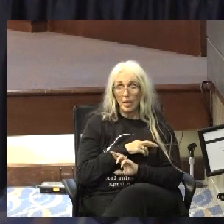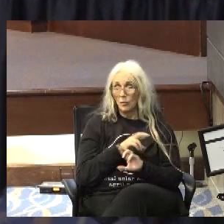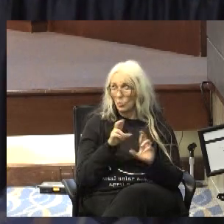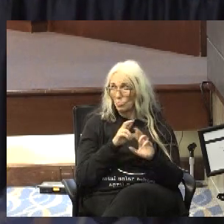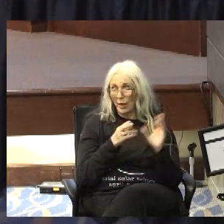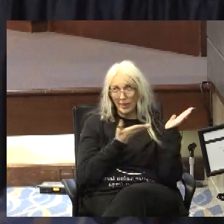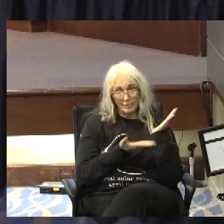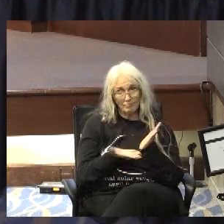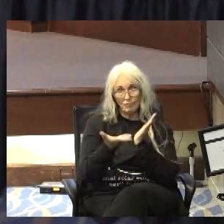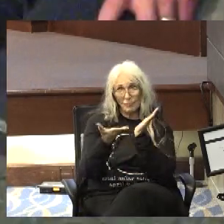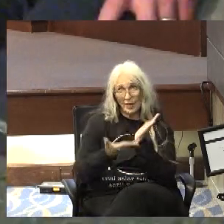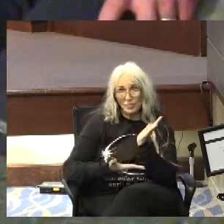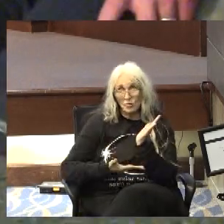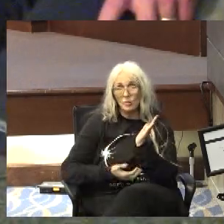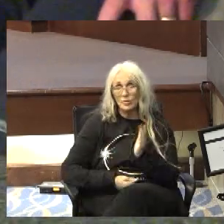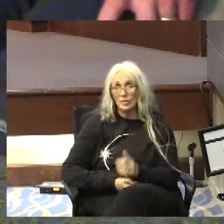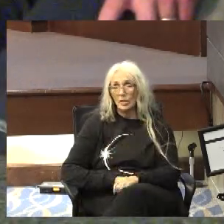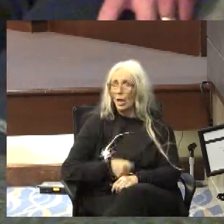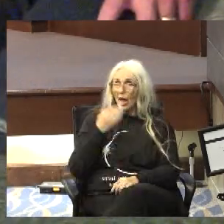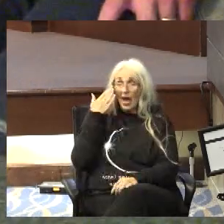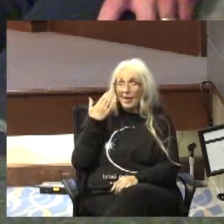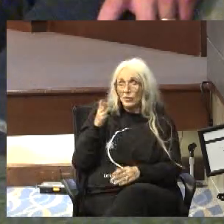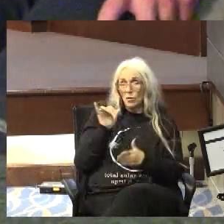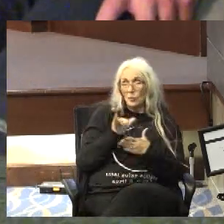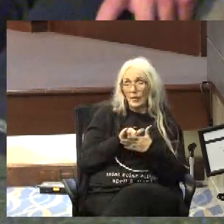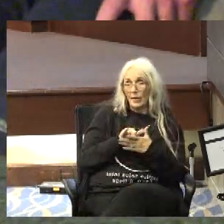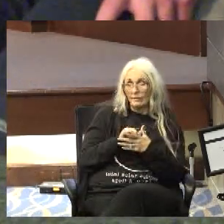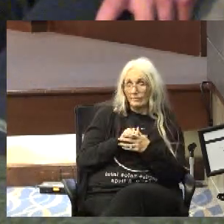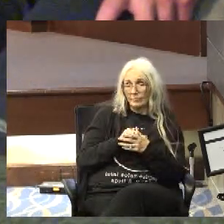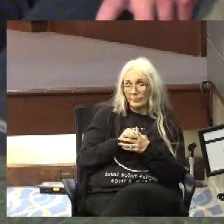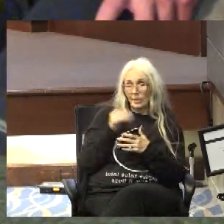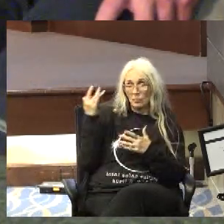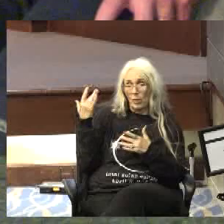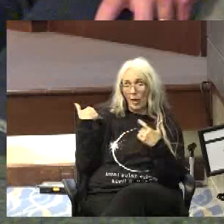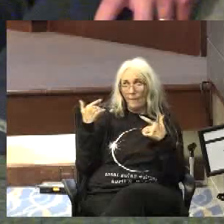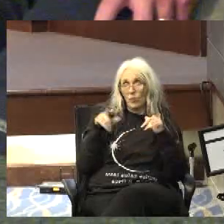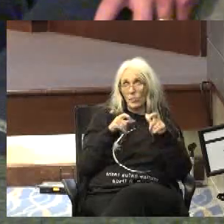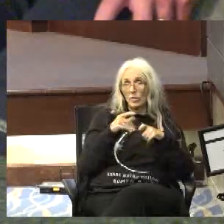have been, but I was not aware of that, so that's why I asked that question. Thank you.